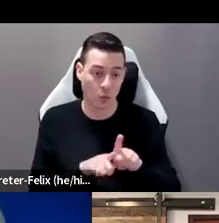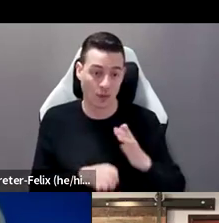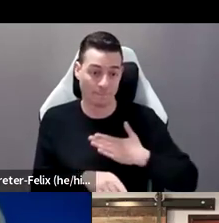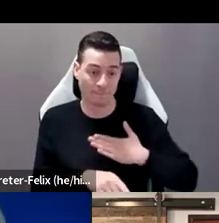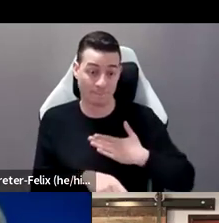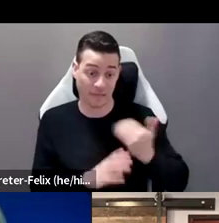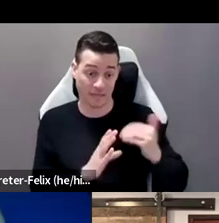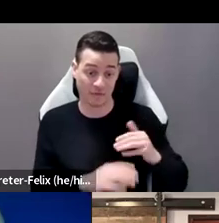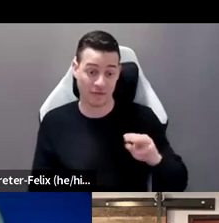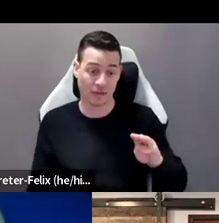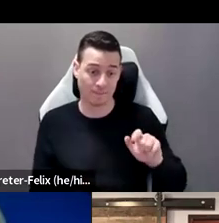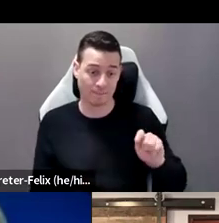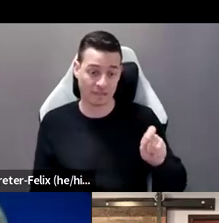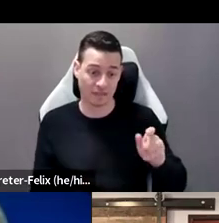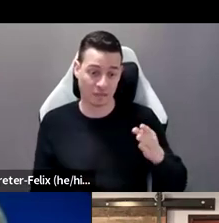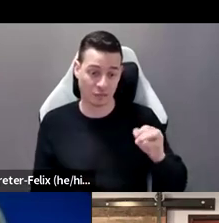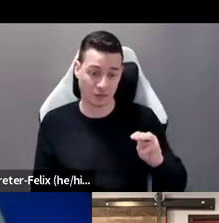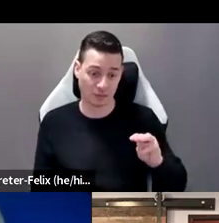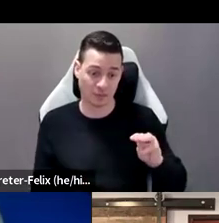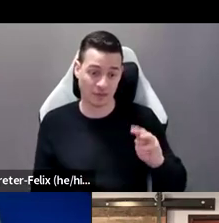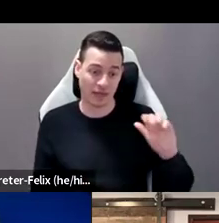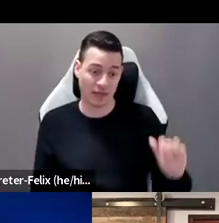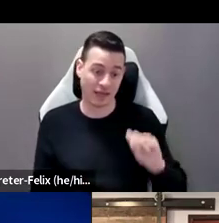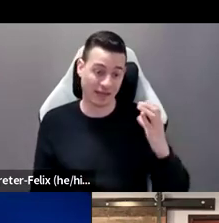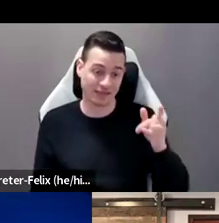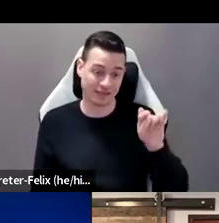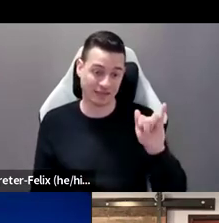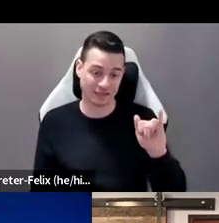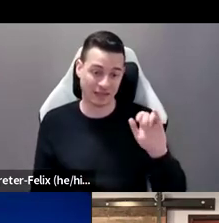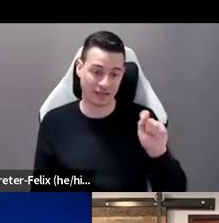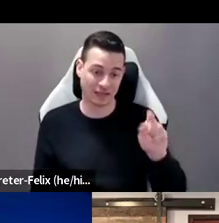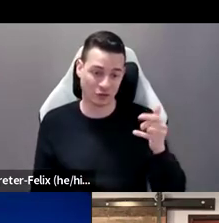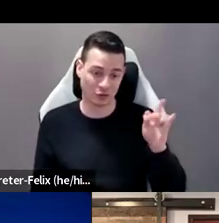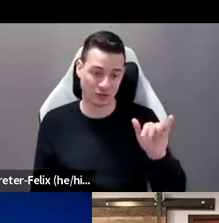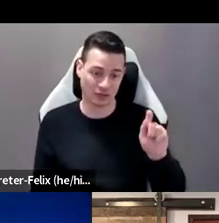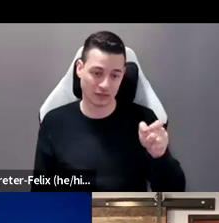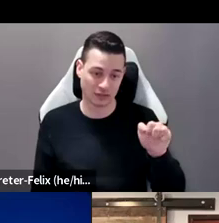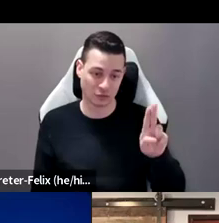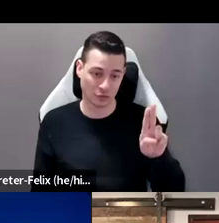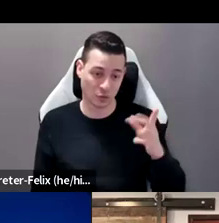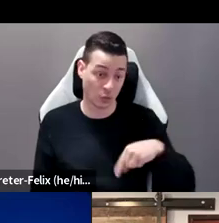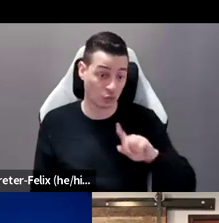matt.brim@csi.cuny.edu. Just find a way to get information back to us. We'd really appreciate it.